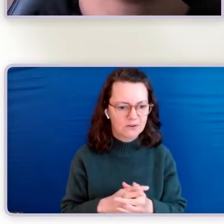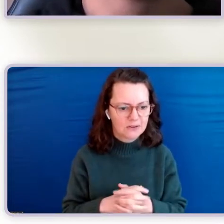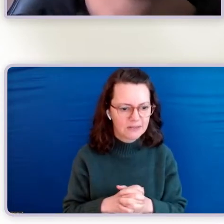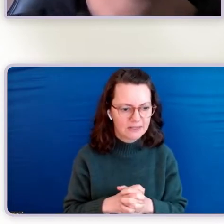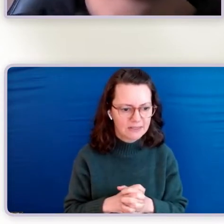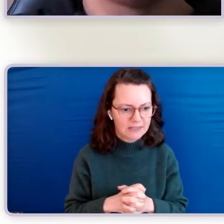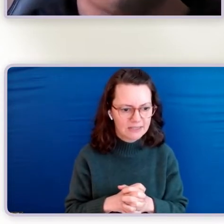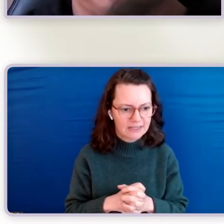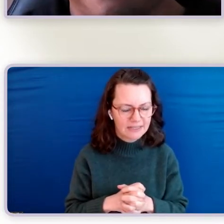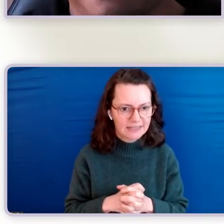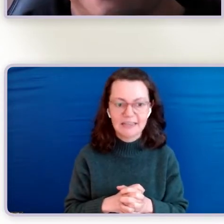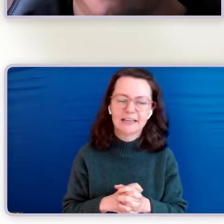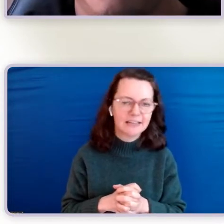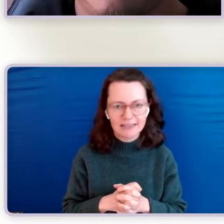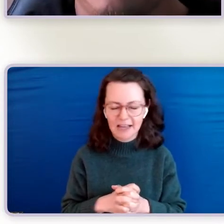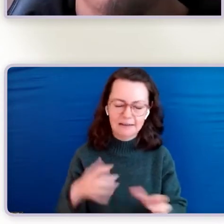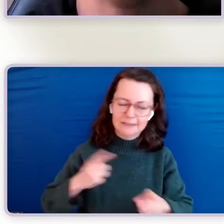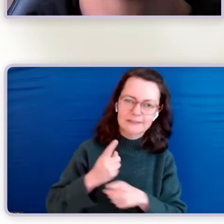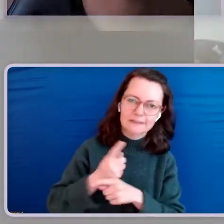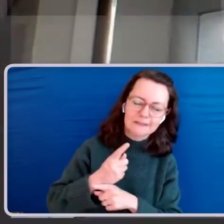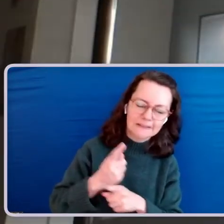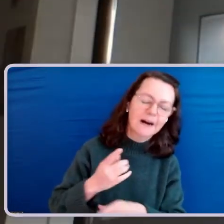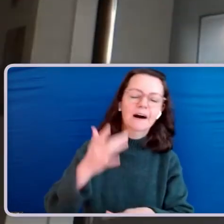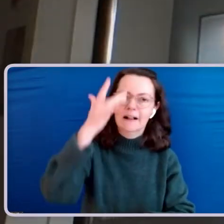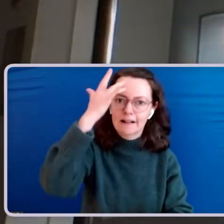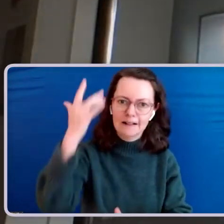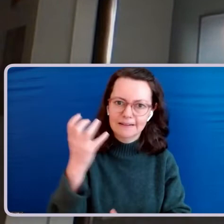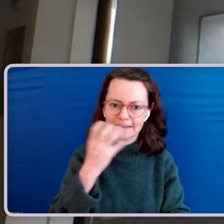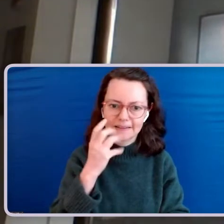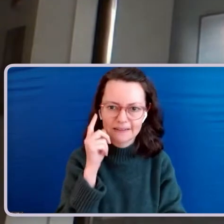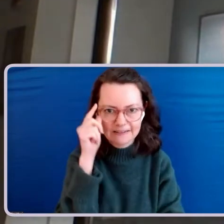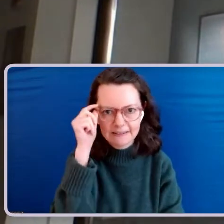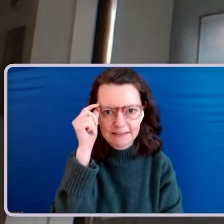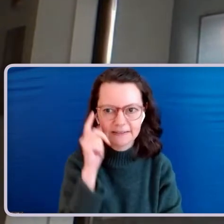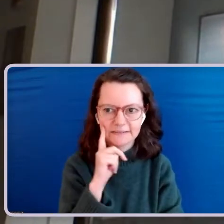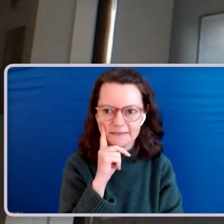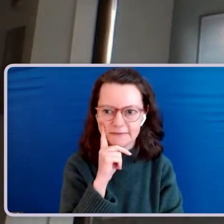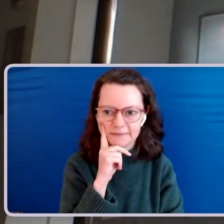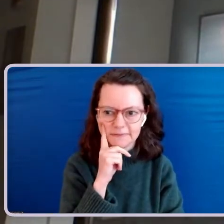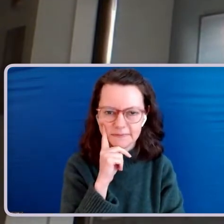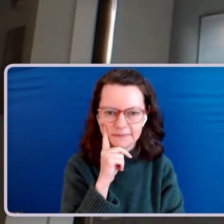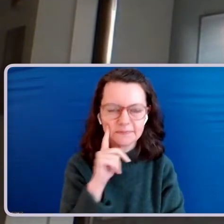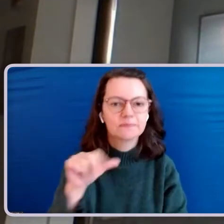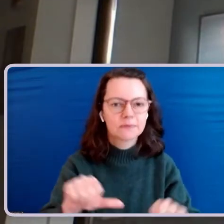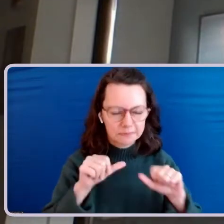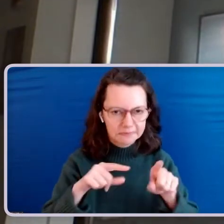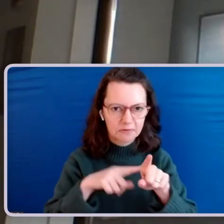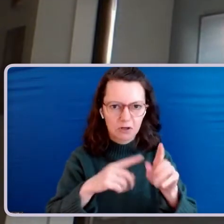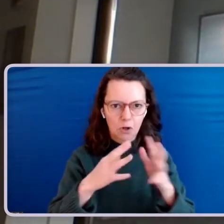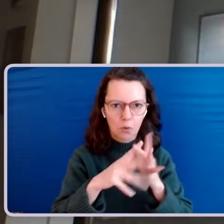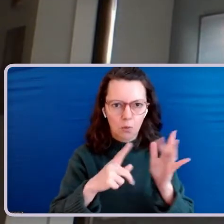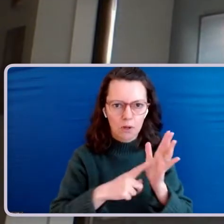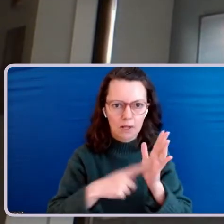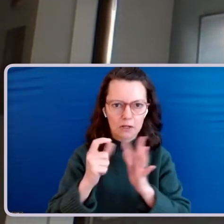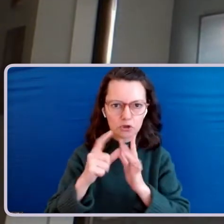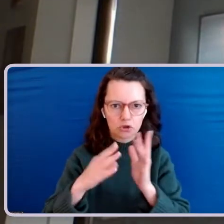There I was in full flow. Apologies. Yeah, just picking up what Will and Dominic said, I think it's about joining the dots.